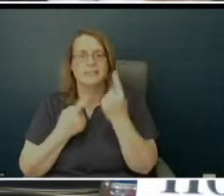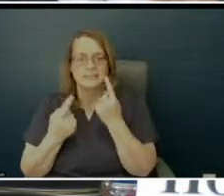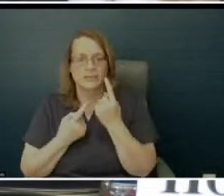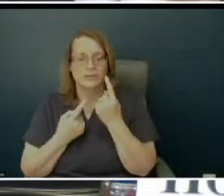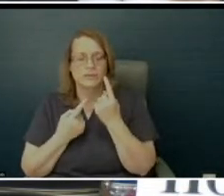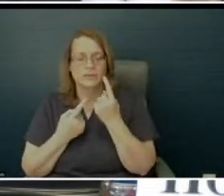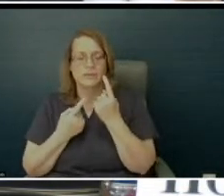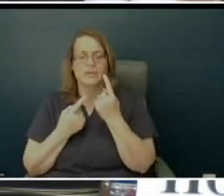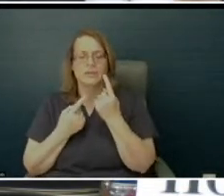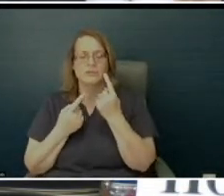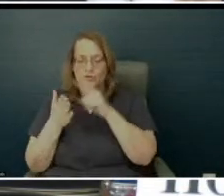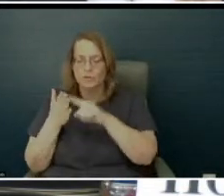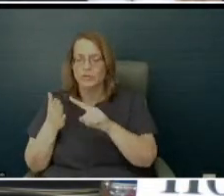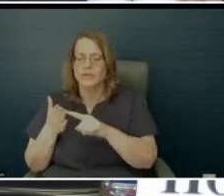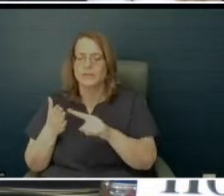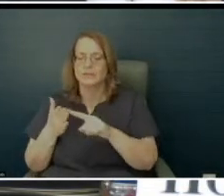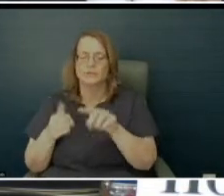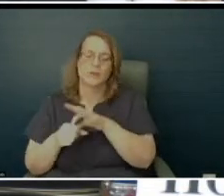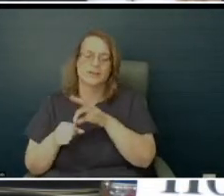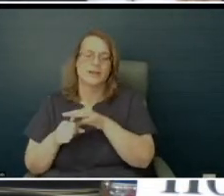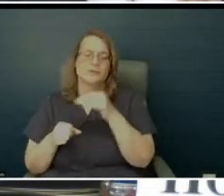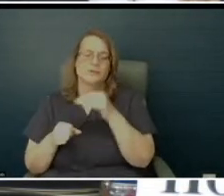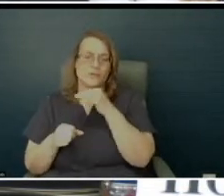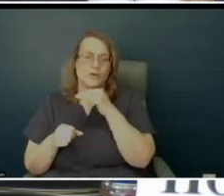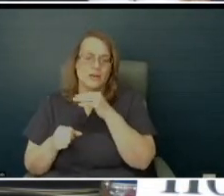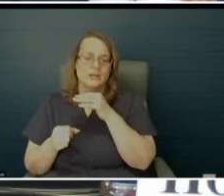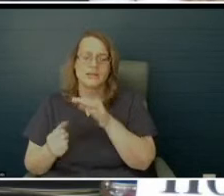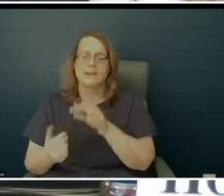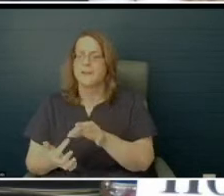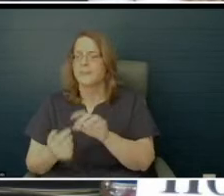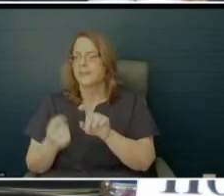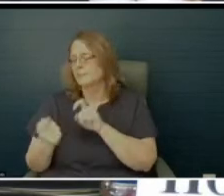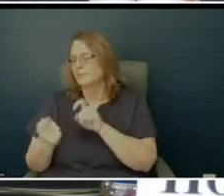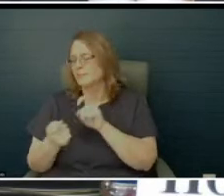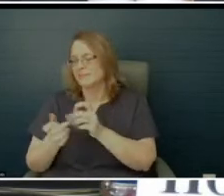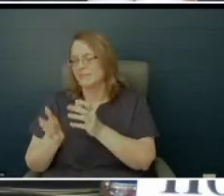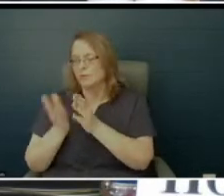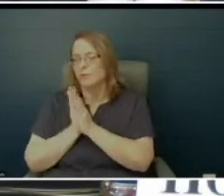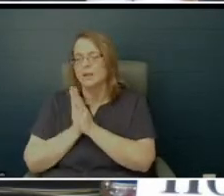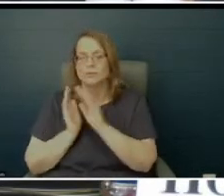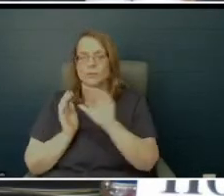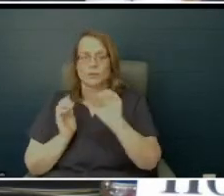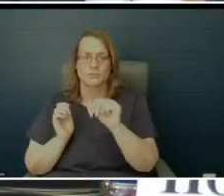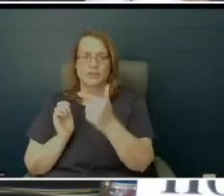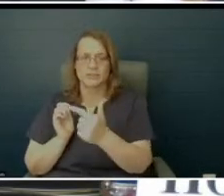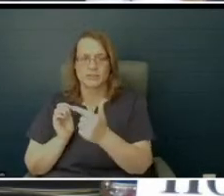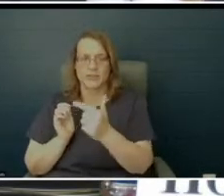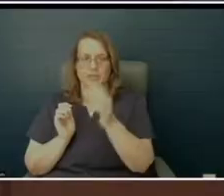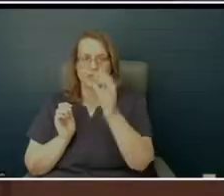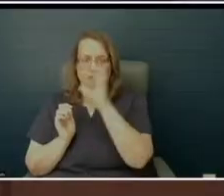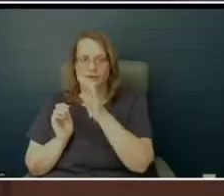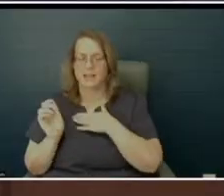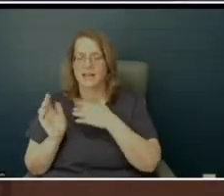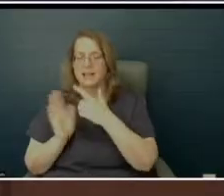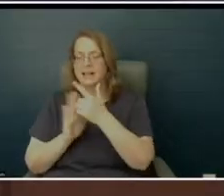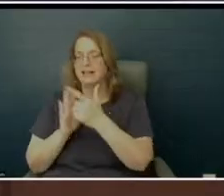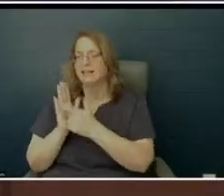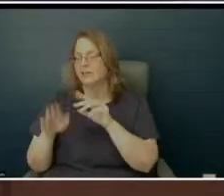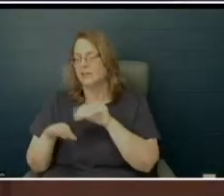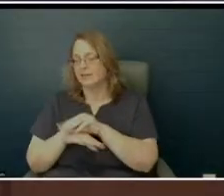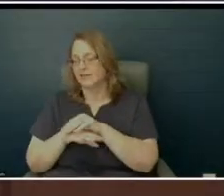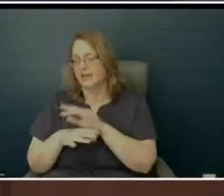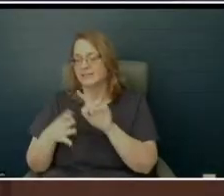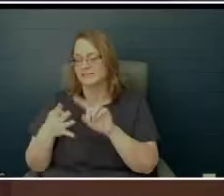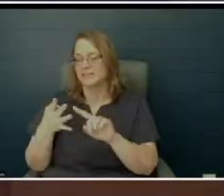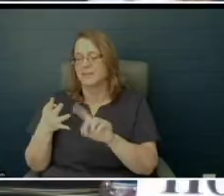election fraud, and there is a specific request where the Attorney General sought my legal advice in the middle of December. And what was your conclusion? What conclusion